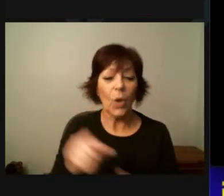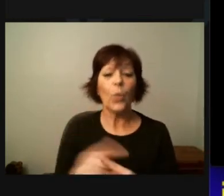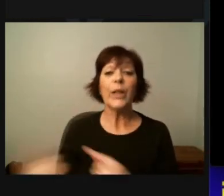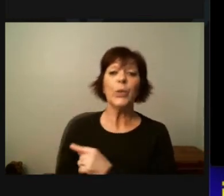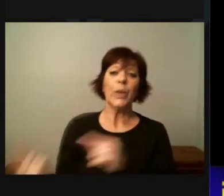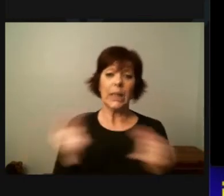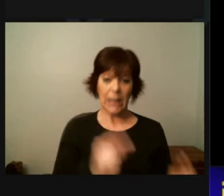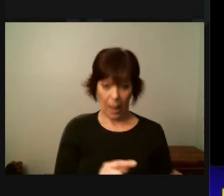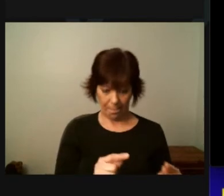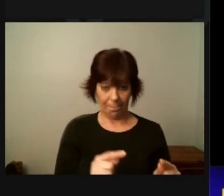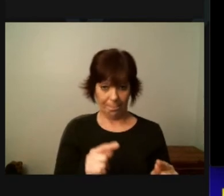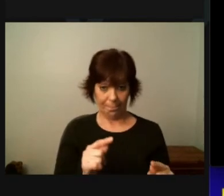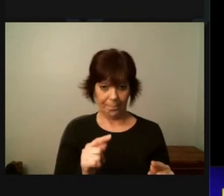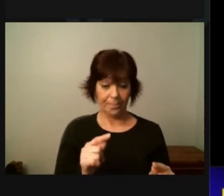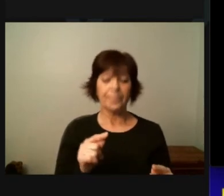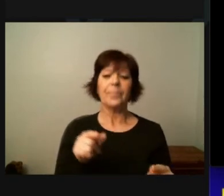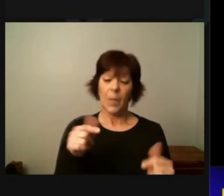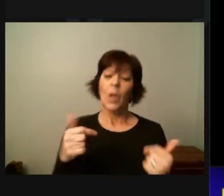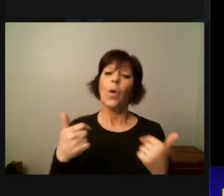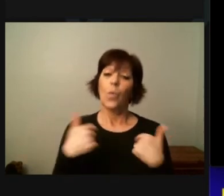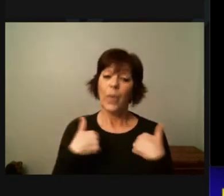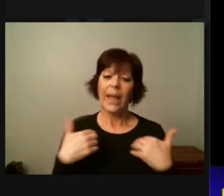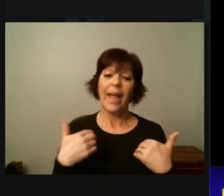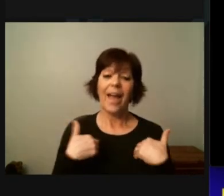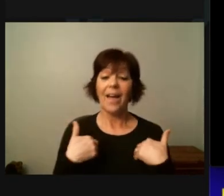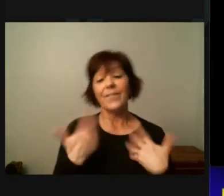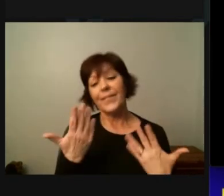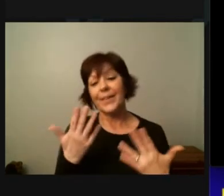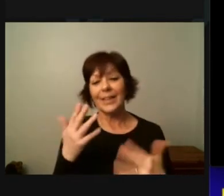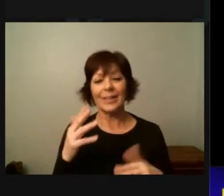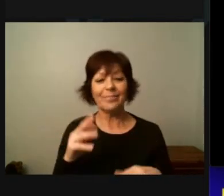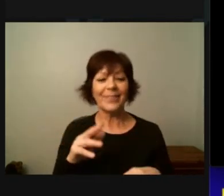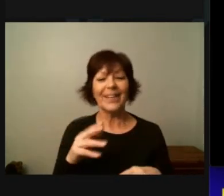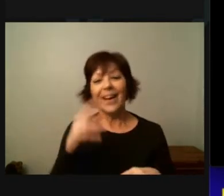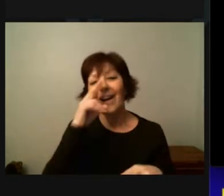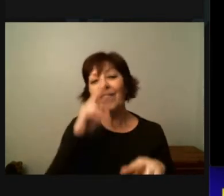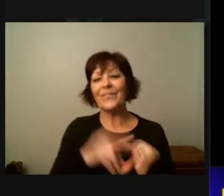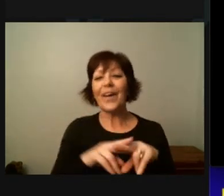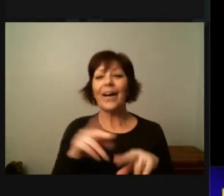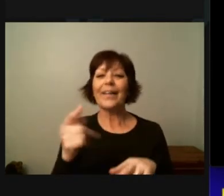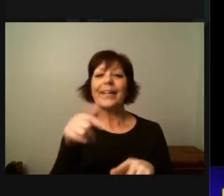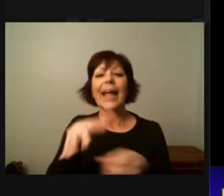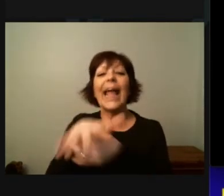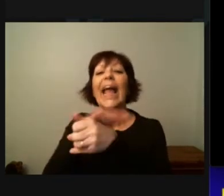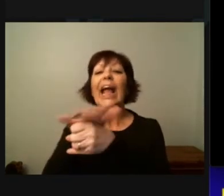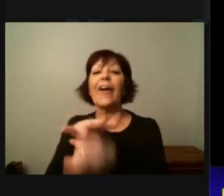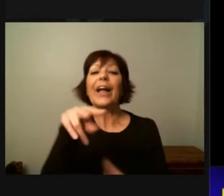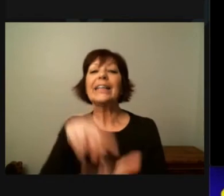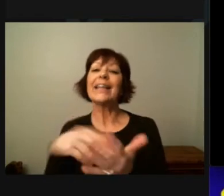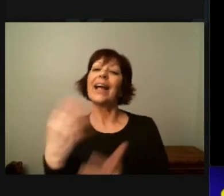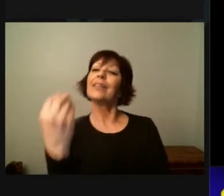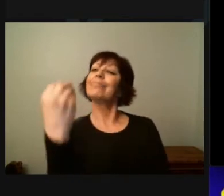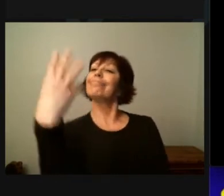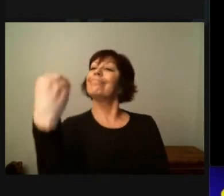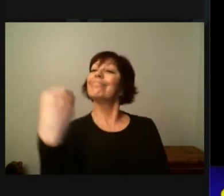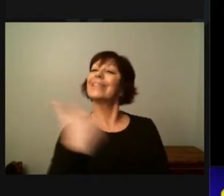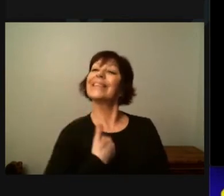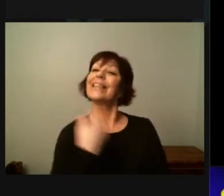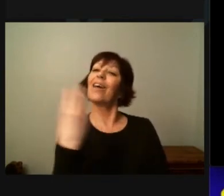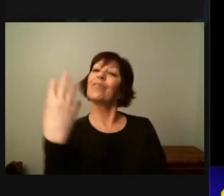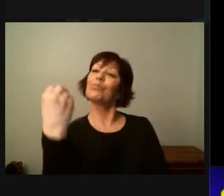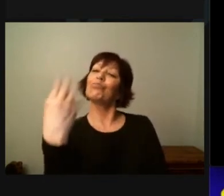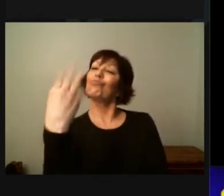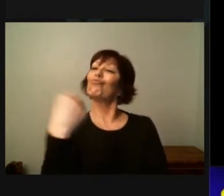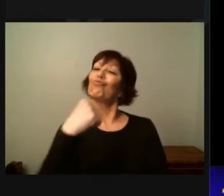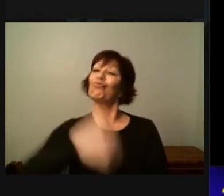of dispensing, we have a fun little selfie area that you can stand in front of, and you can be proud that